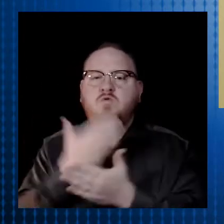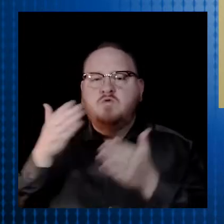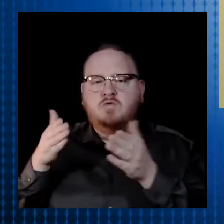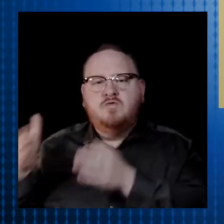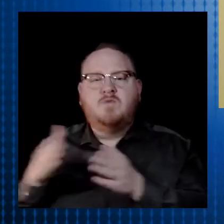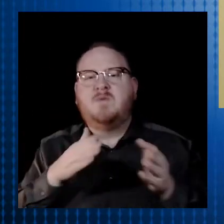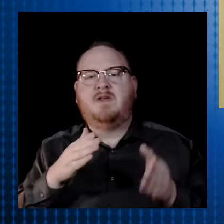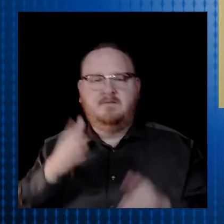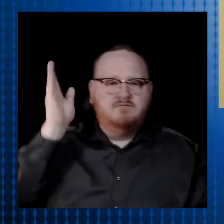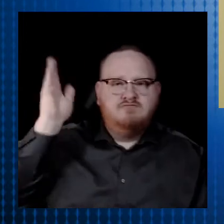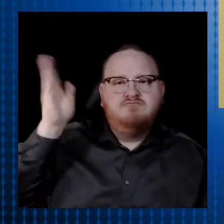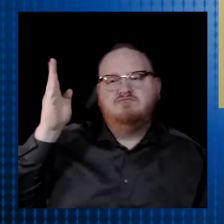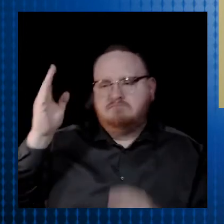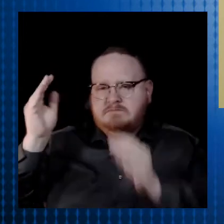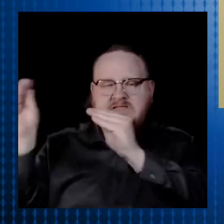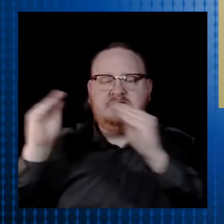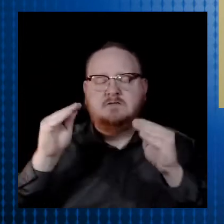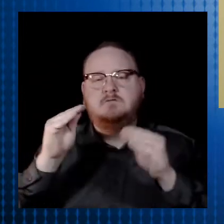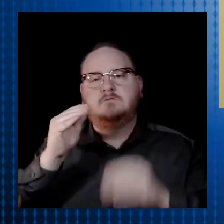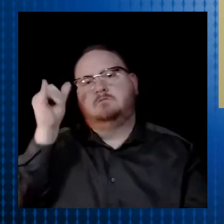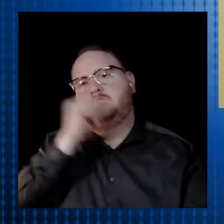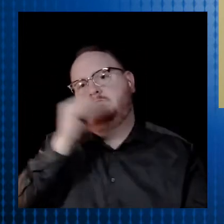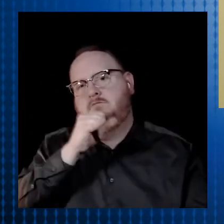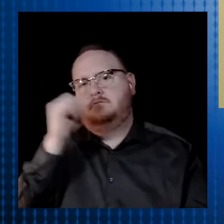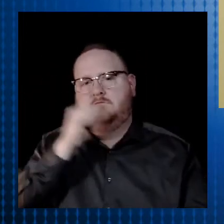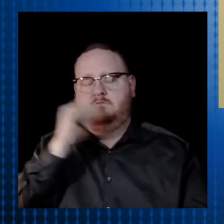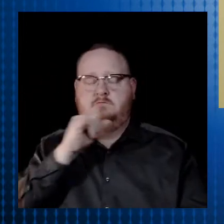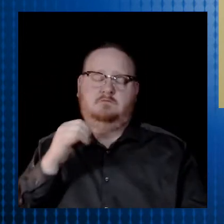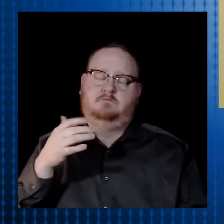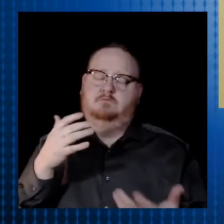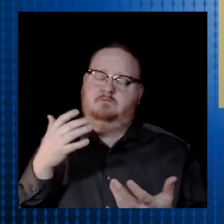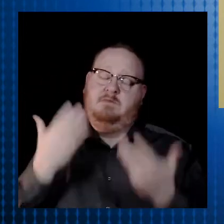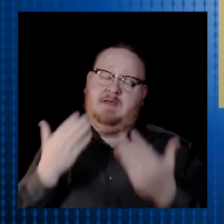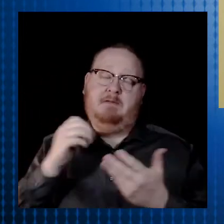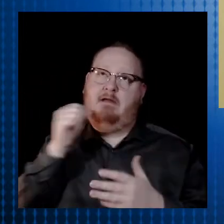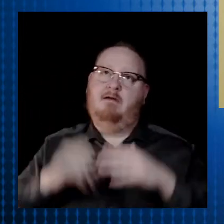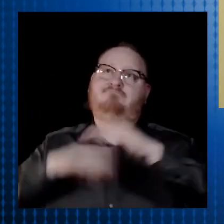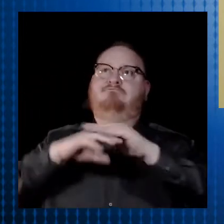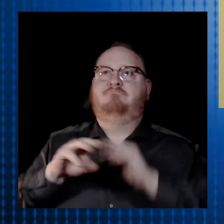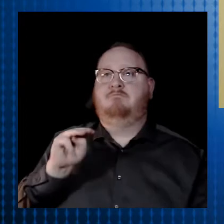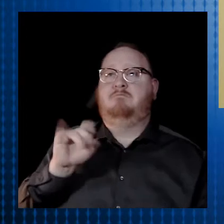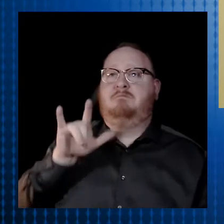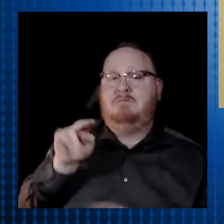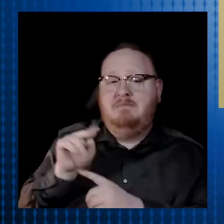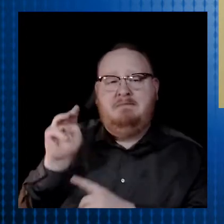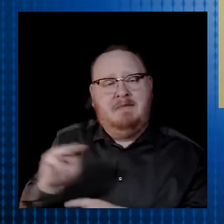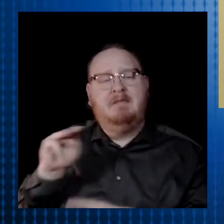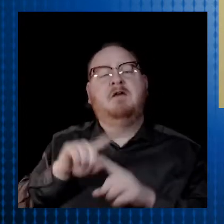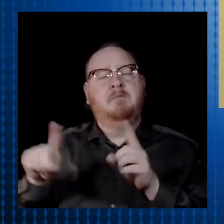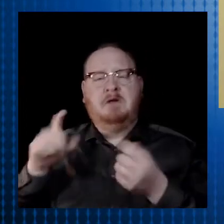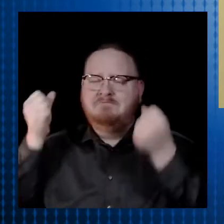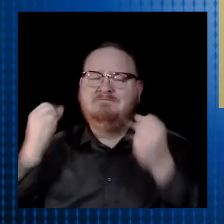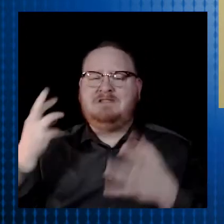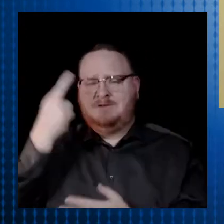material, that there must have been, you had maybe not a million, but you had a lot of reasons to just quit the show,